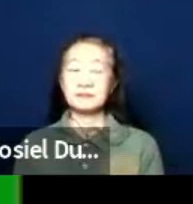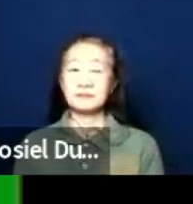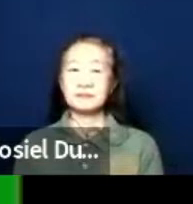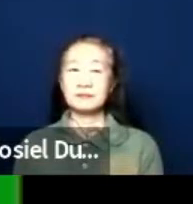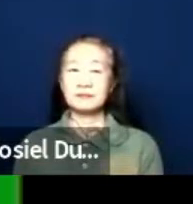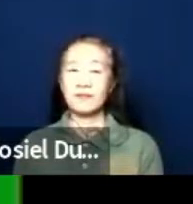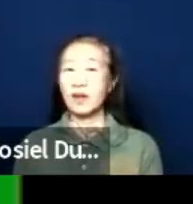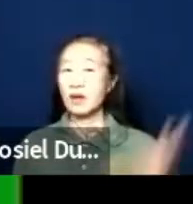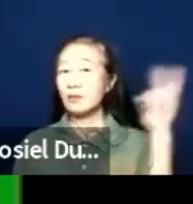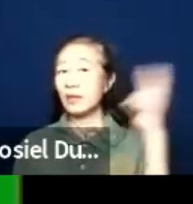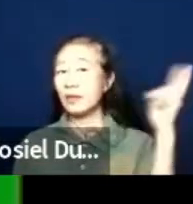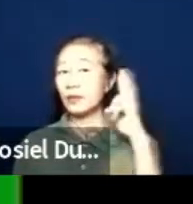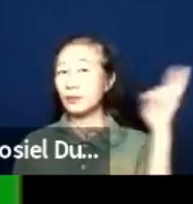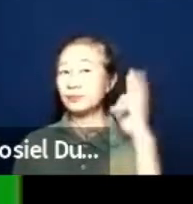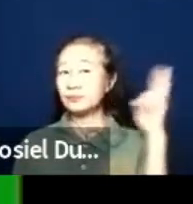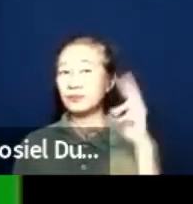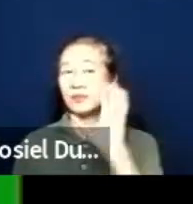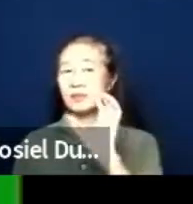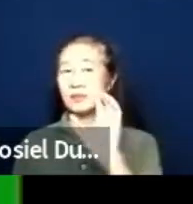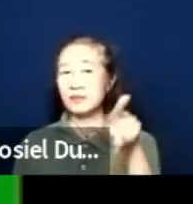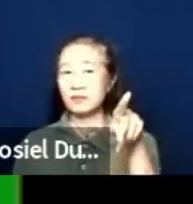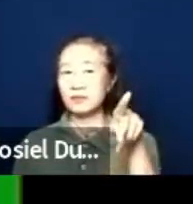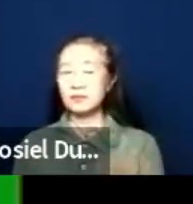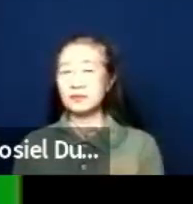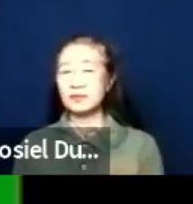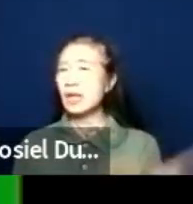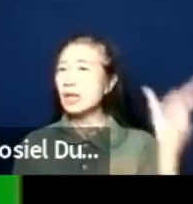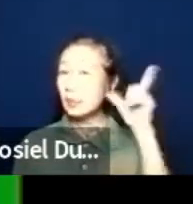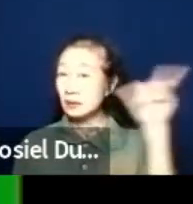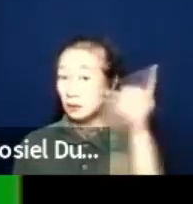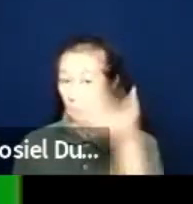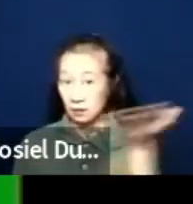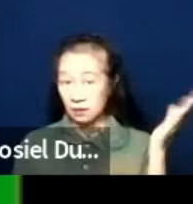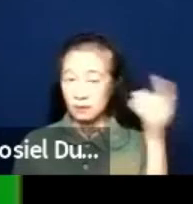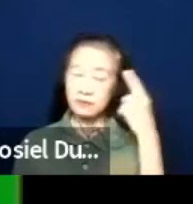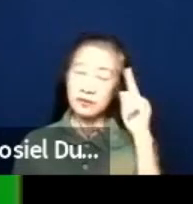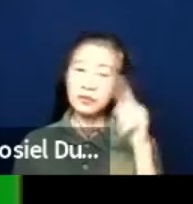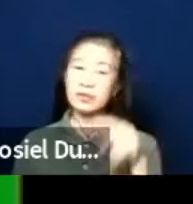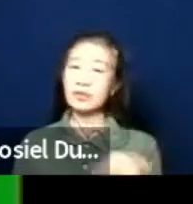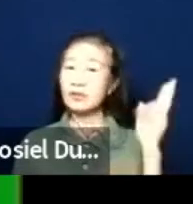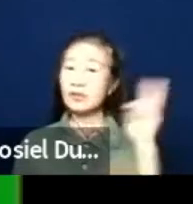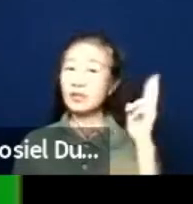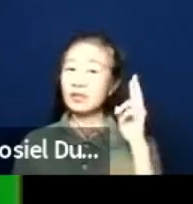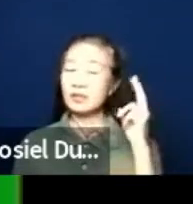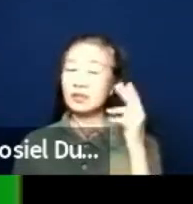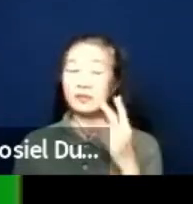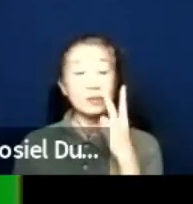AM radio and cell phone. So you listen to your AM radio and